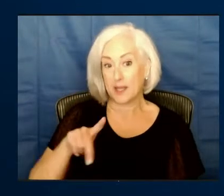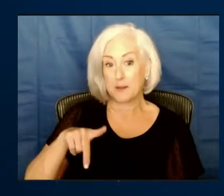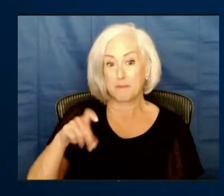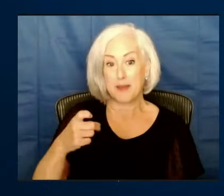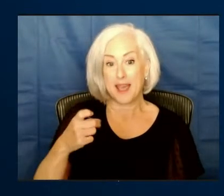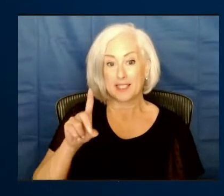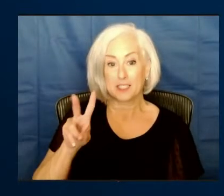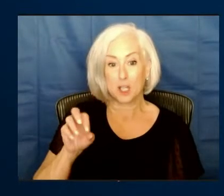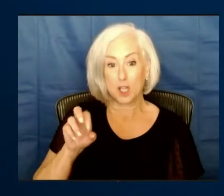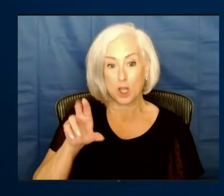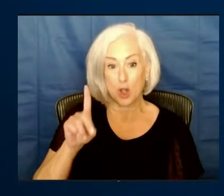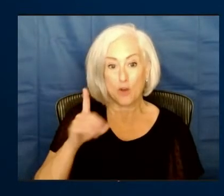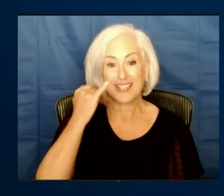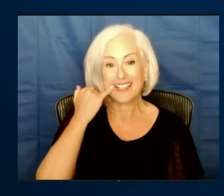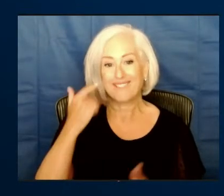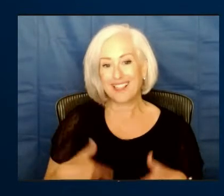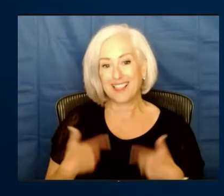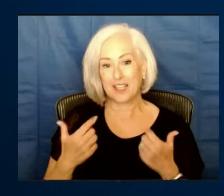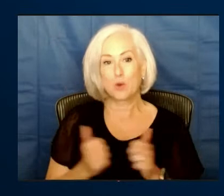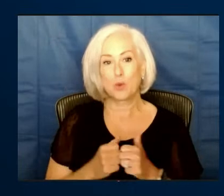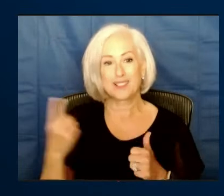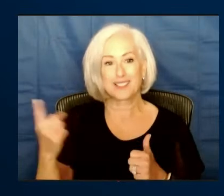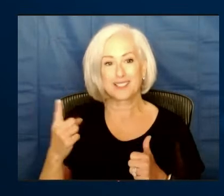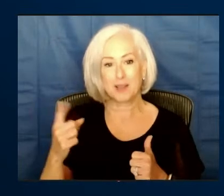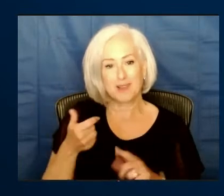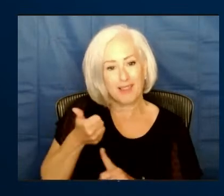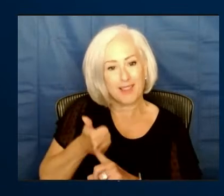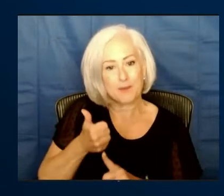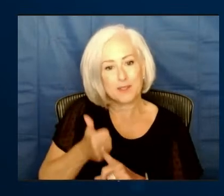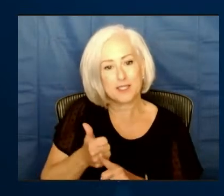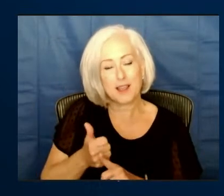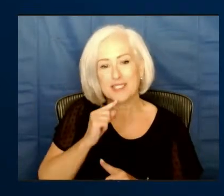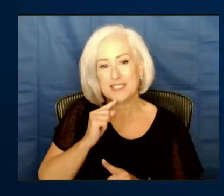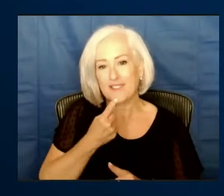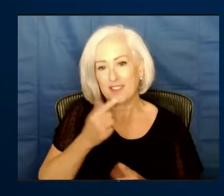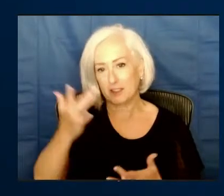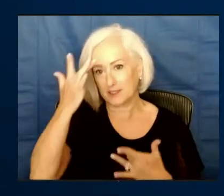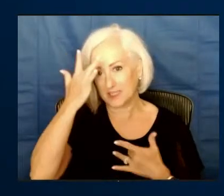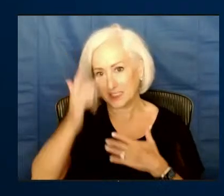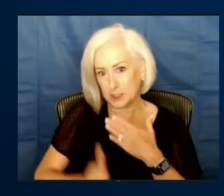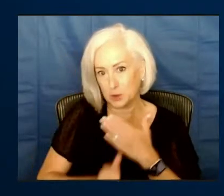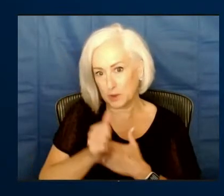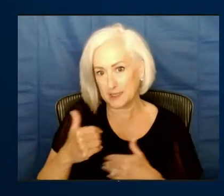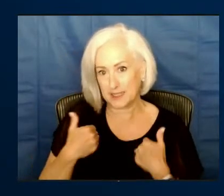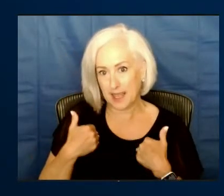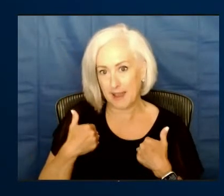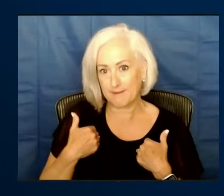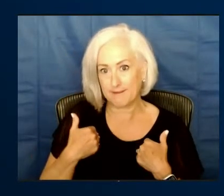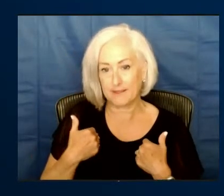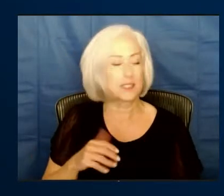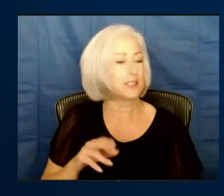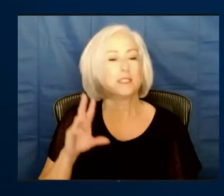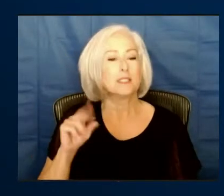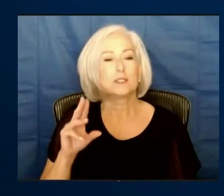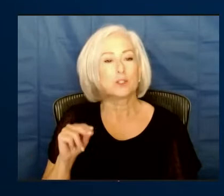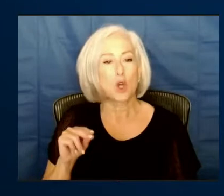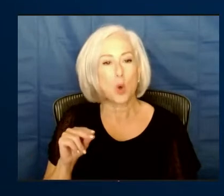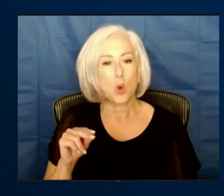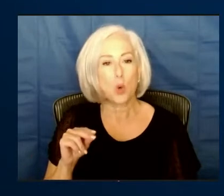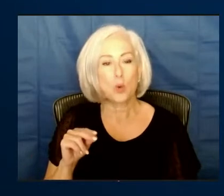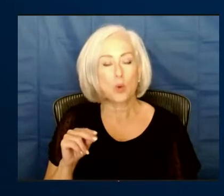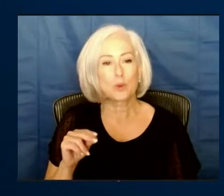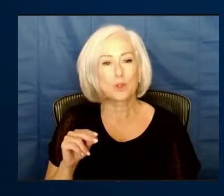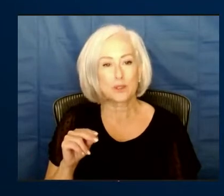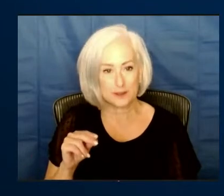of severe disease to help protect them? Hawk, I don't think you can get it unless you've actually got Paxlovid. Nope. It's the